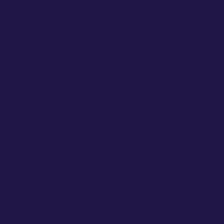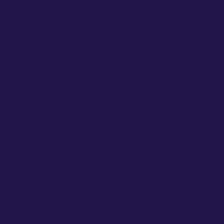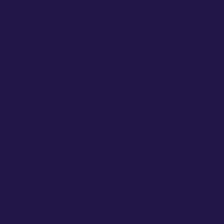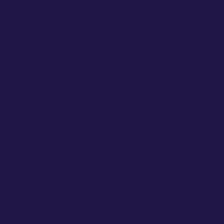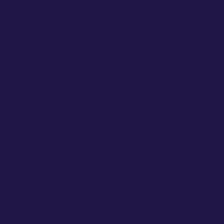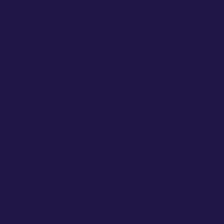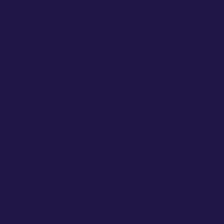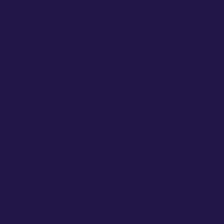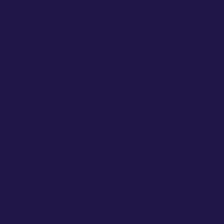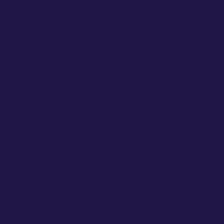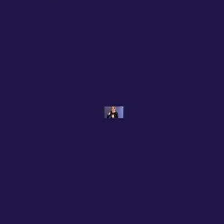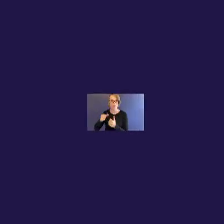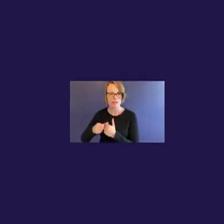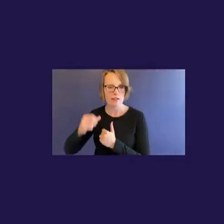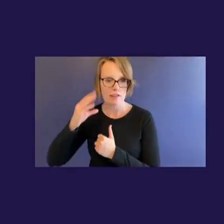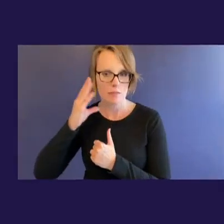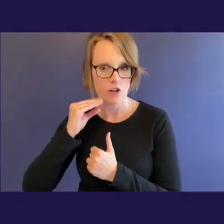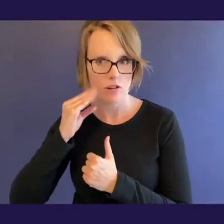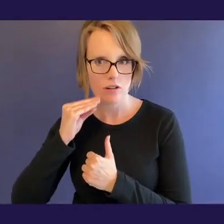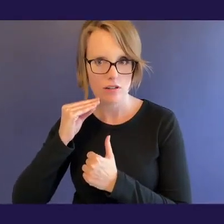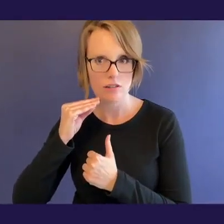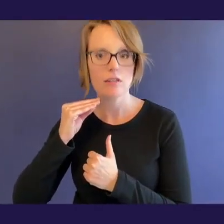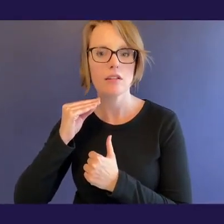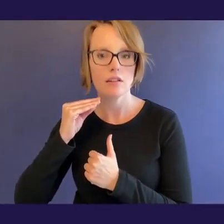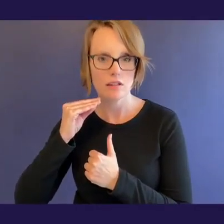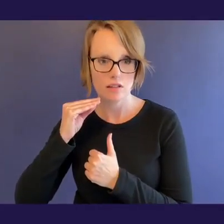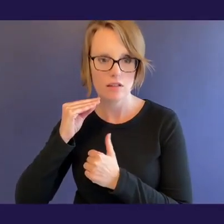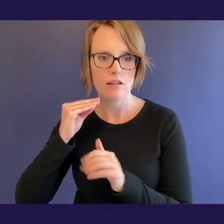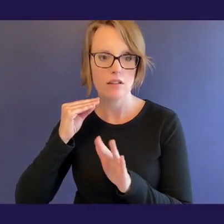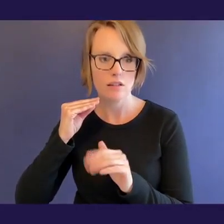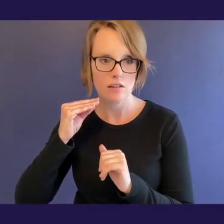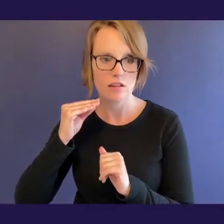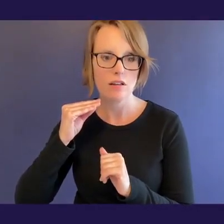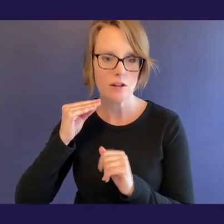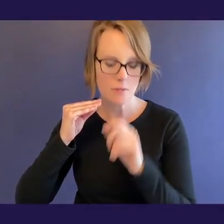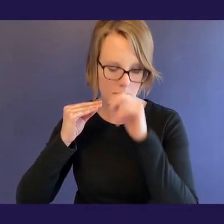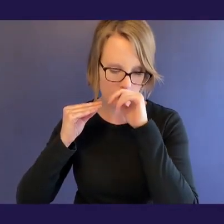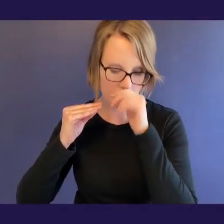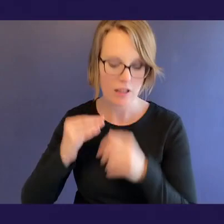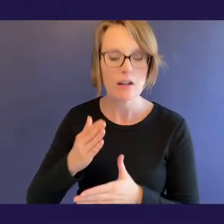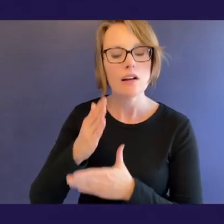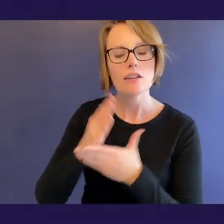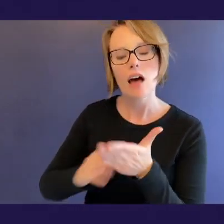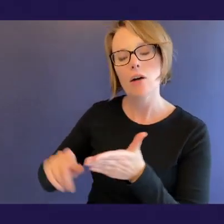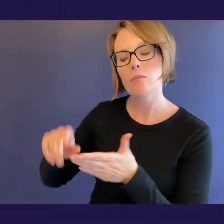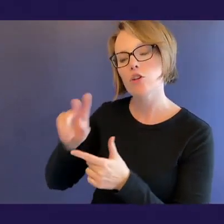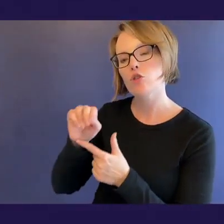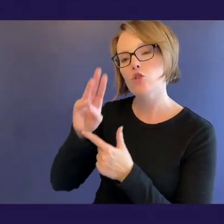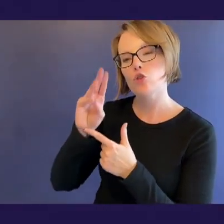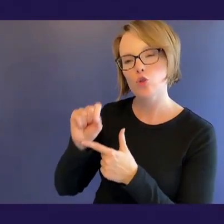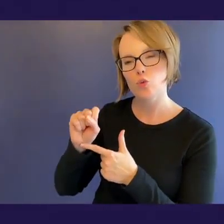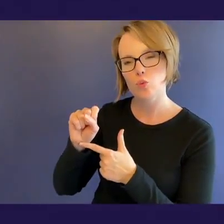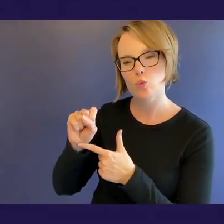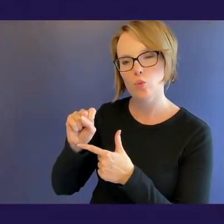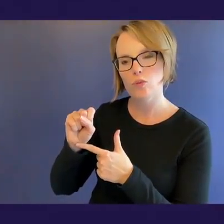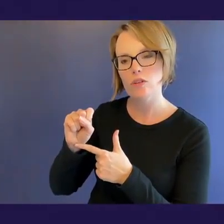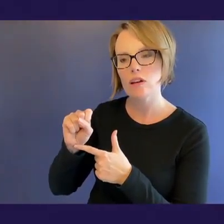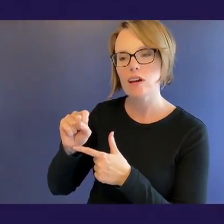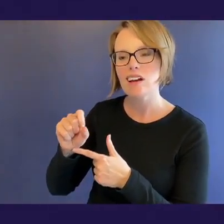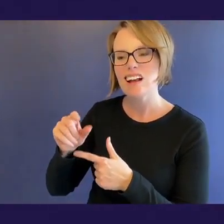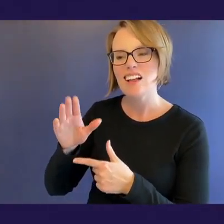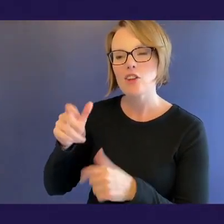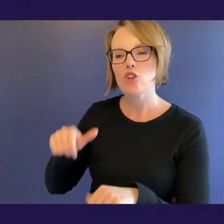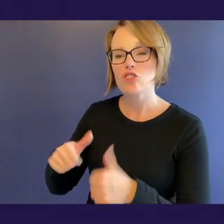There's incentives to provide infotainment, not information. And I trust that. I listen to that. I think our